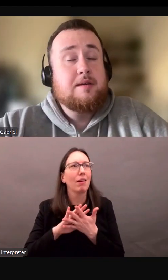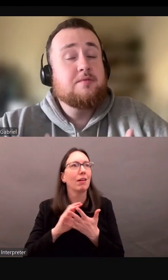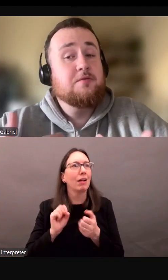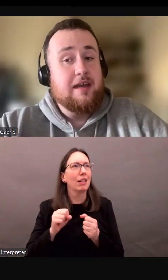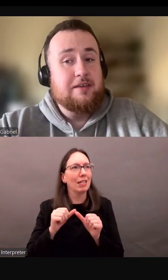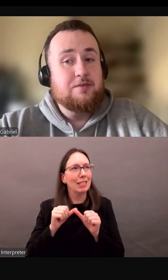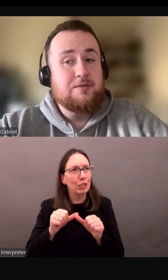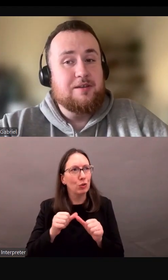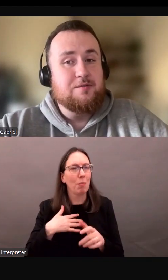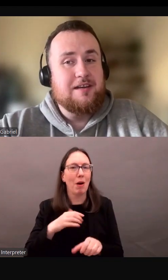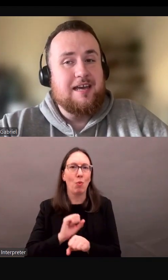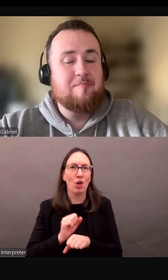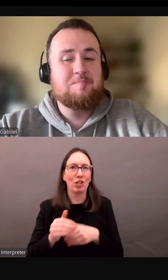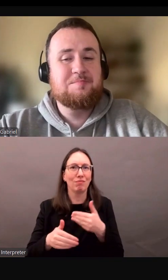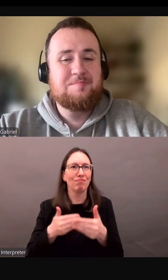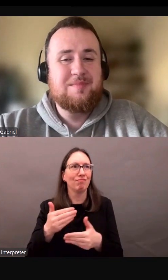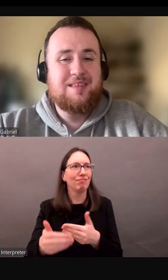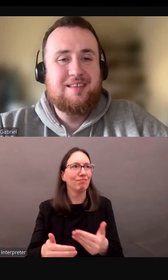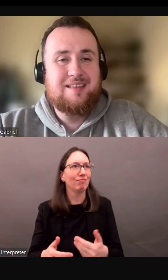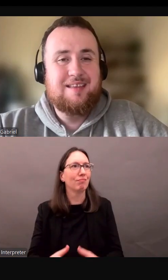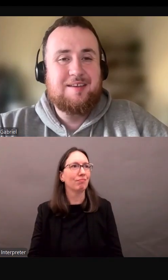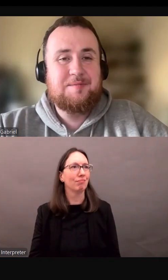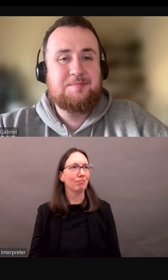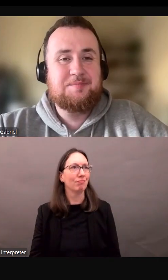which becomes very useful over time.